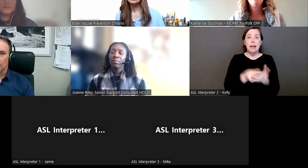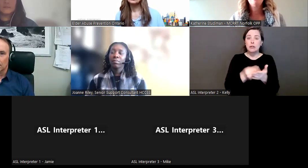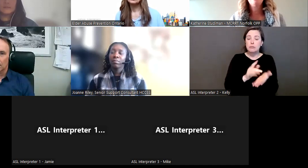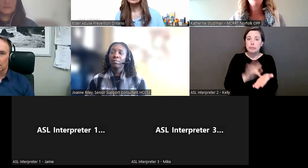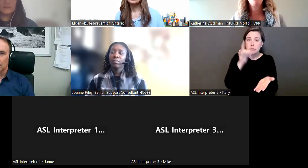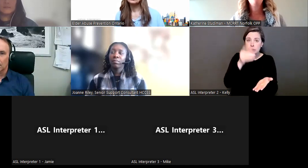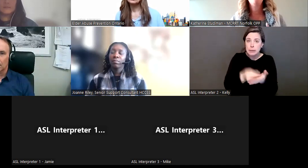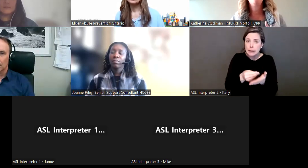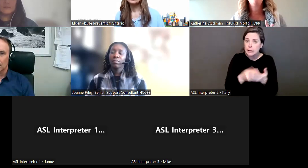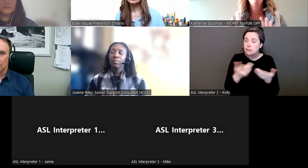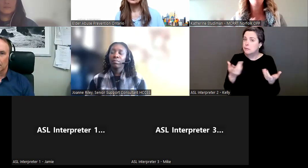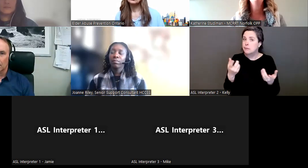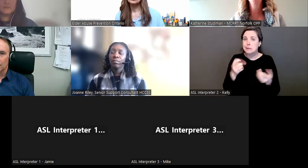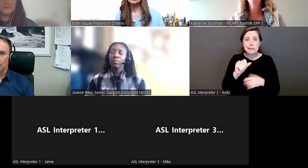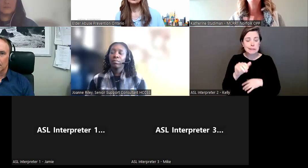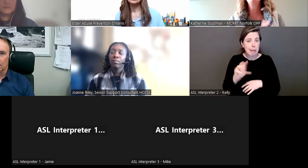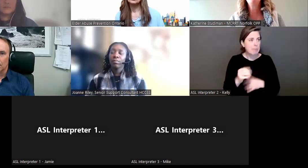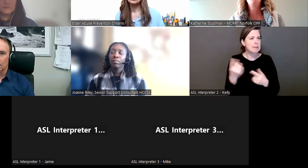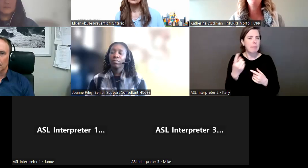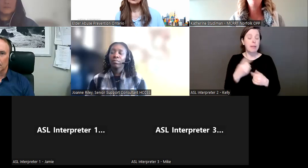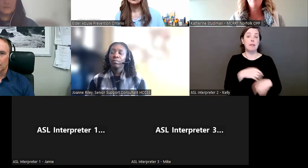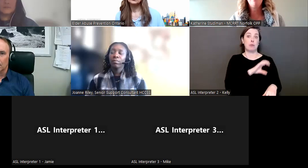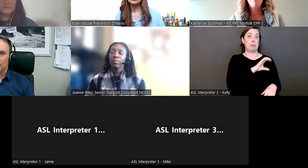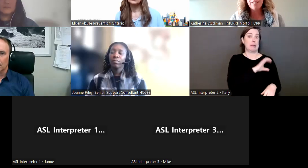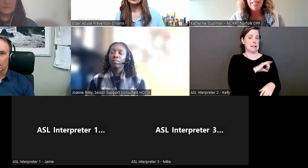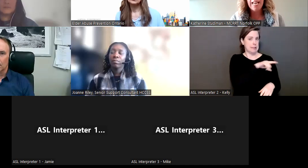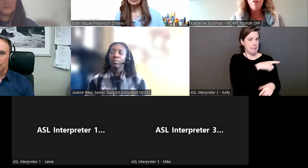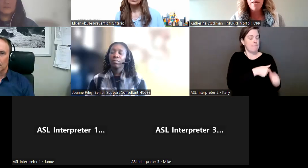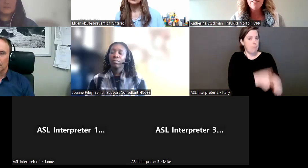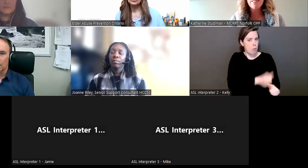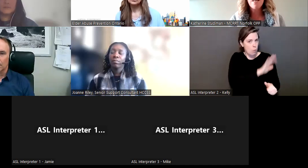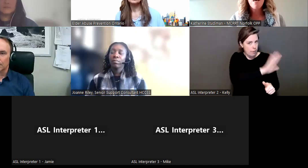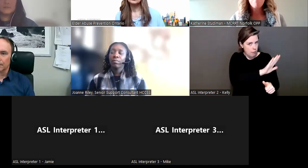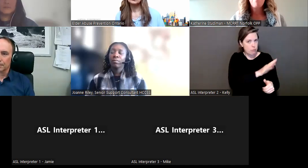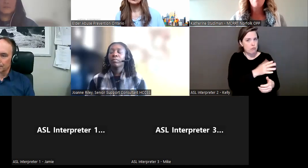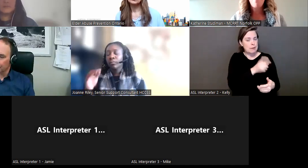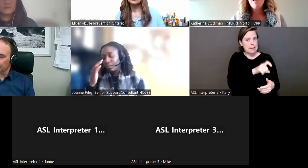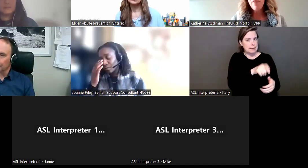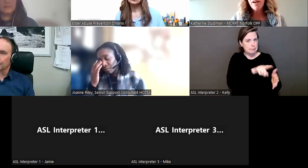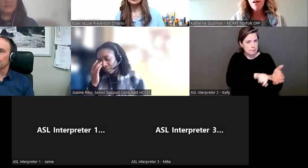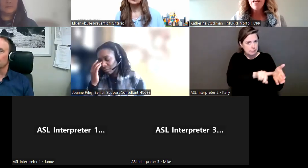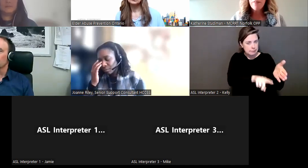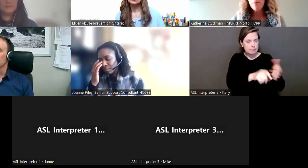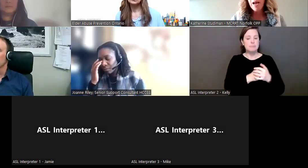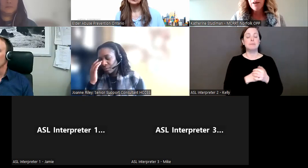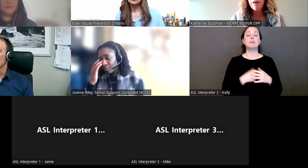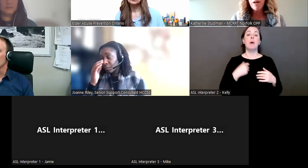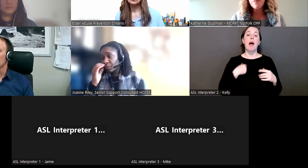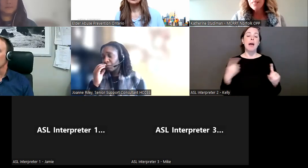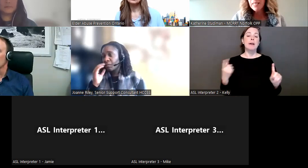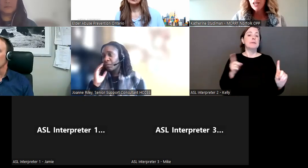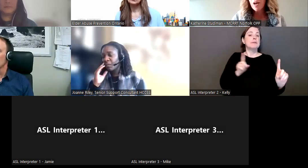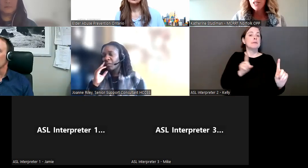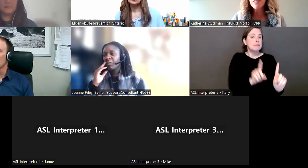And so the officer will do their investigative piece, but then I'm there kind of in the background.